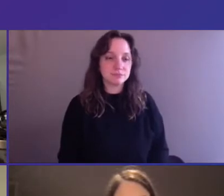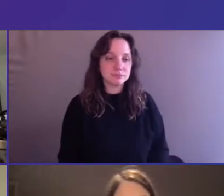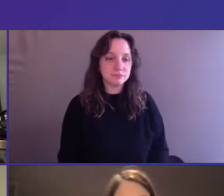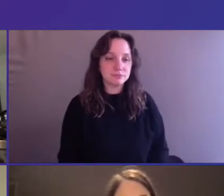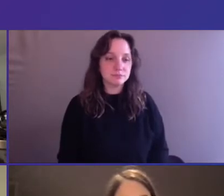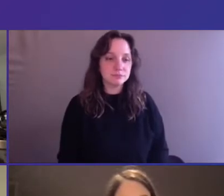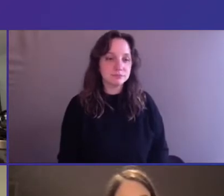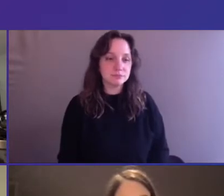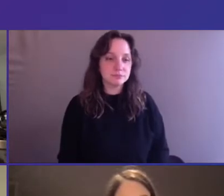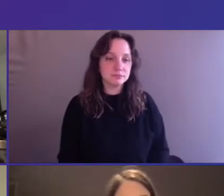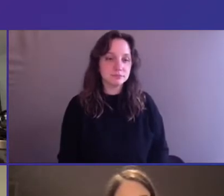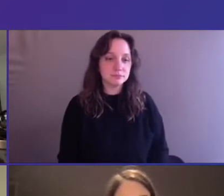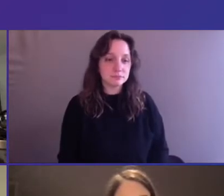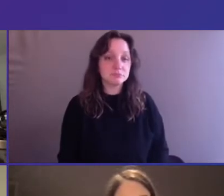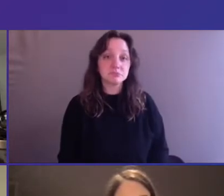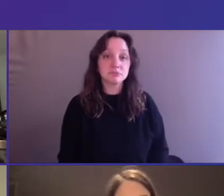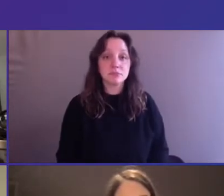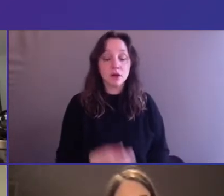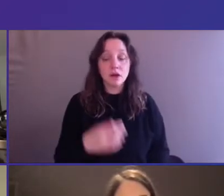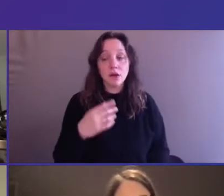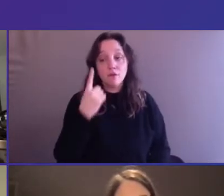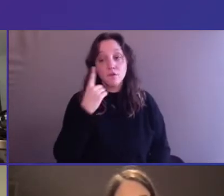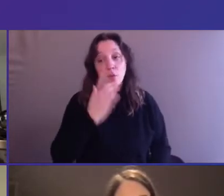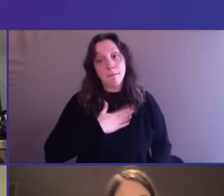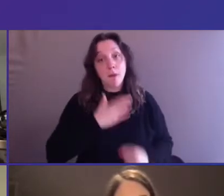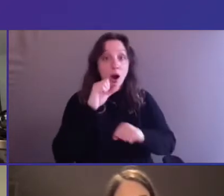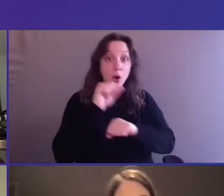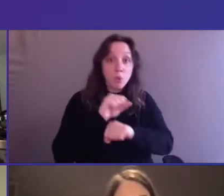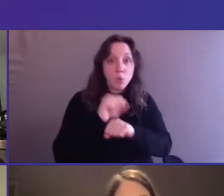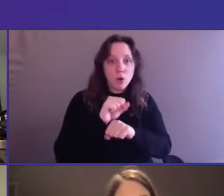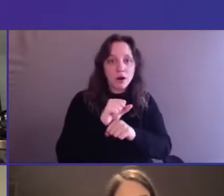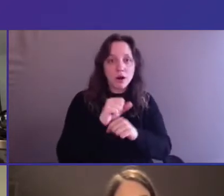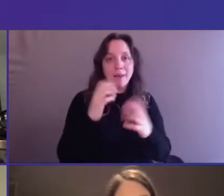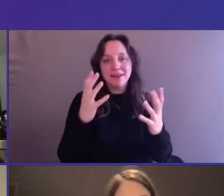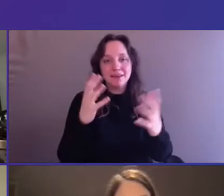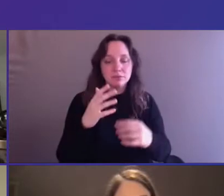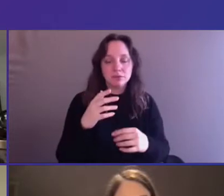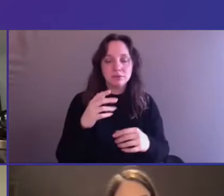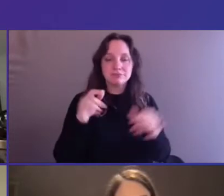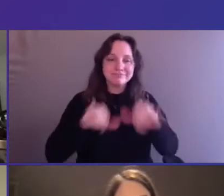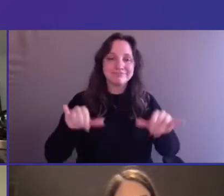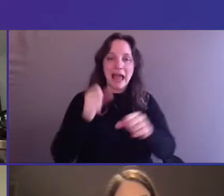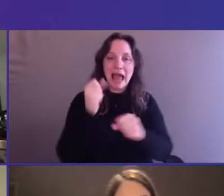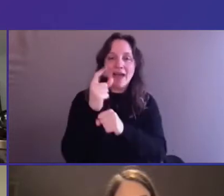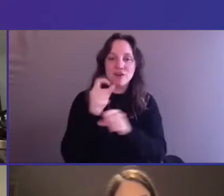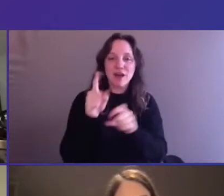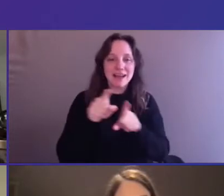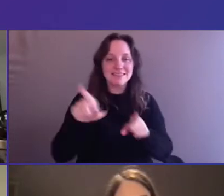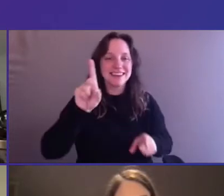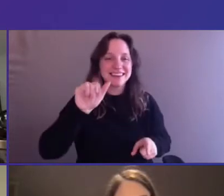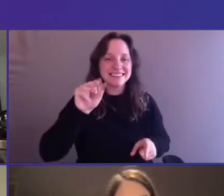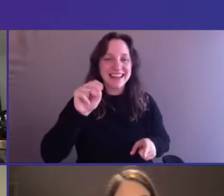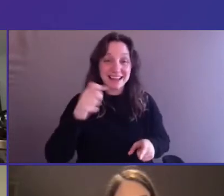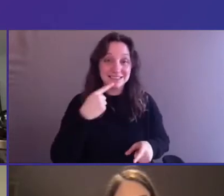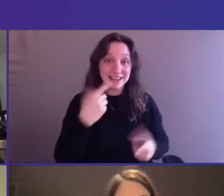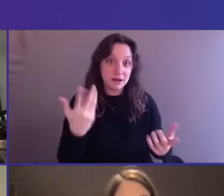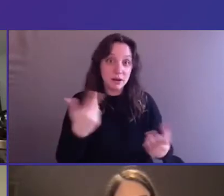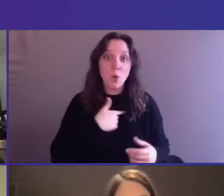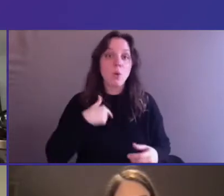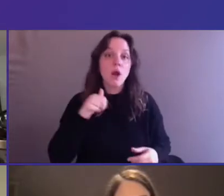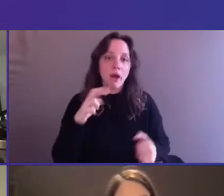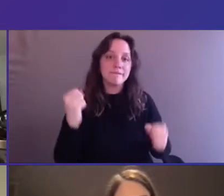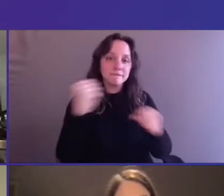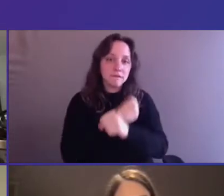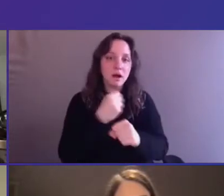And one of our big, as with every year, to Diane's point is, we're fighting for